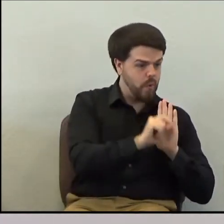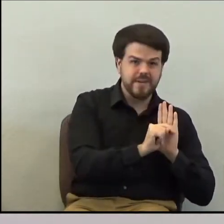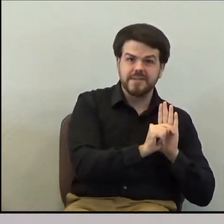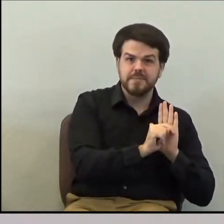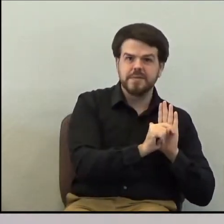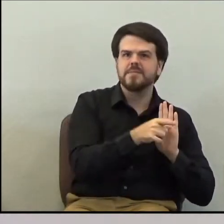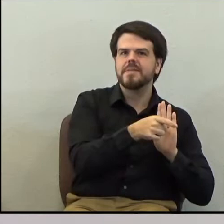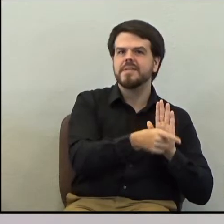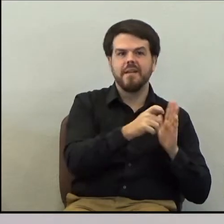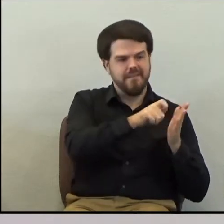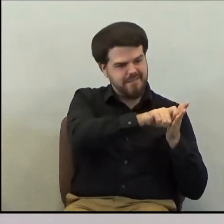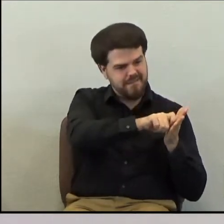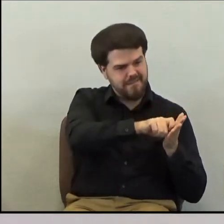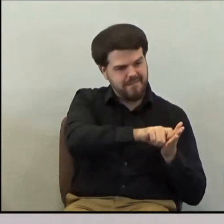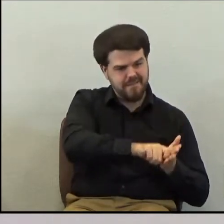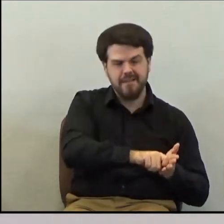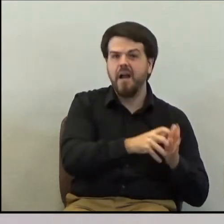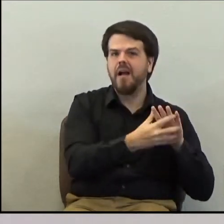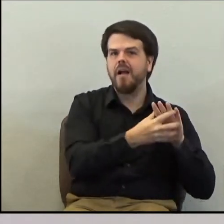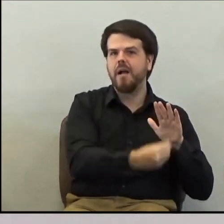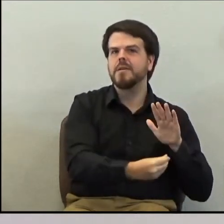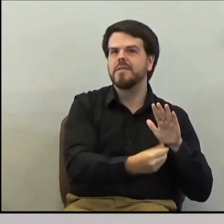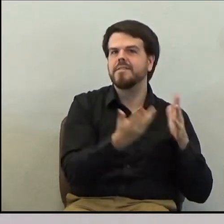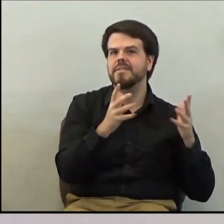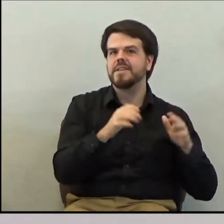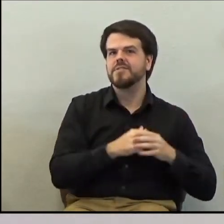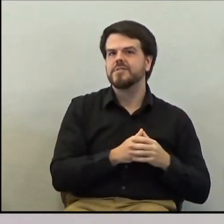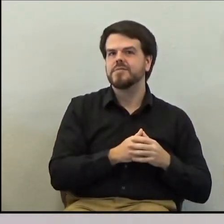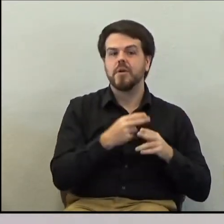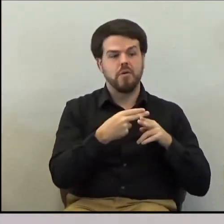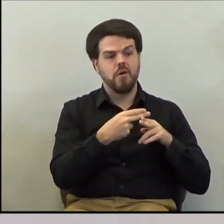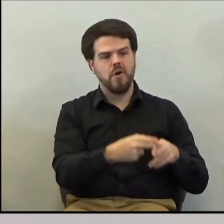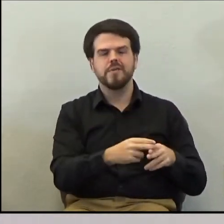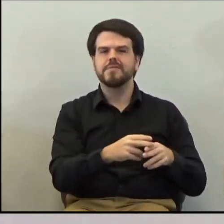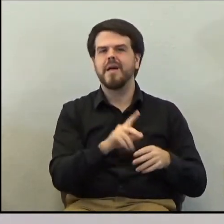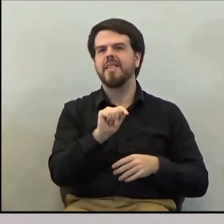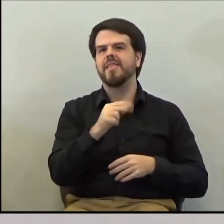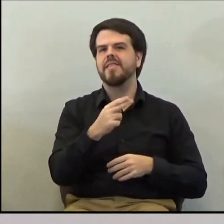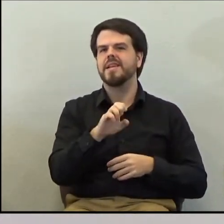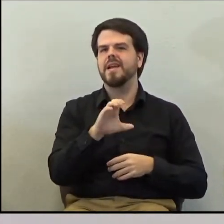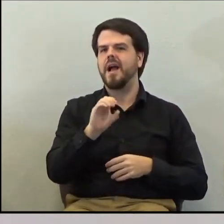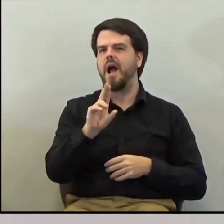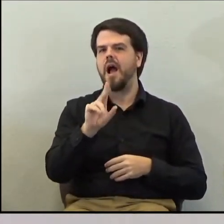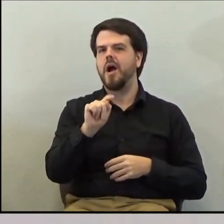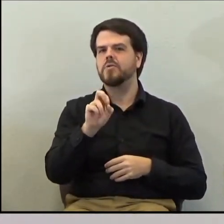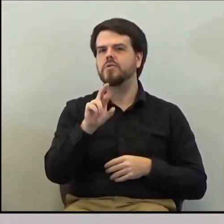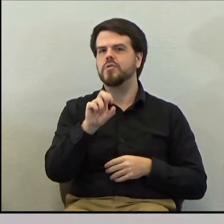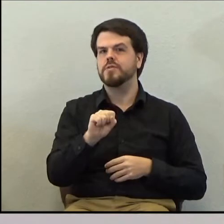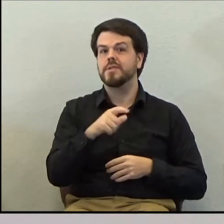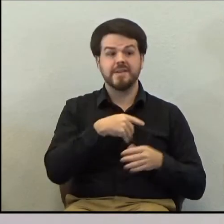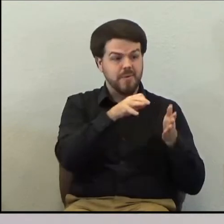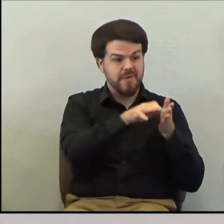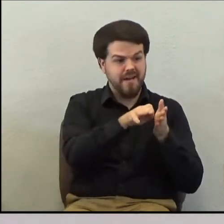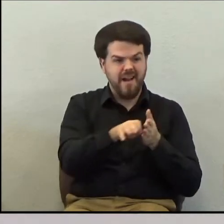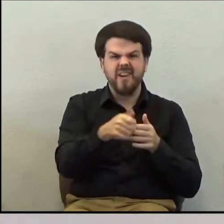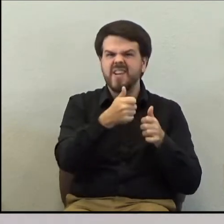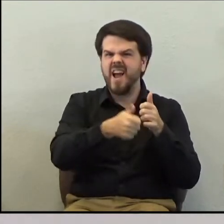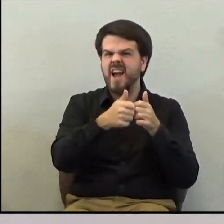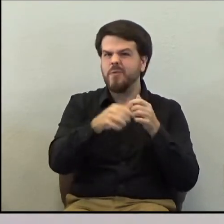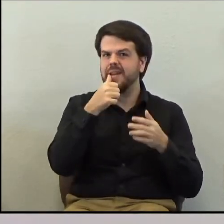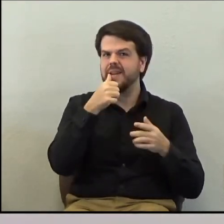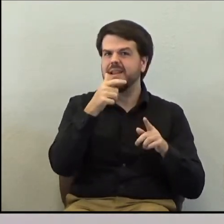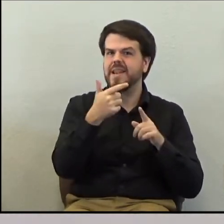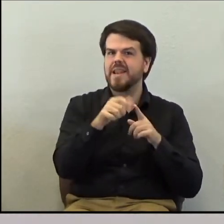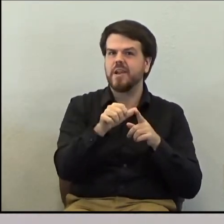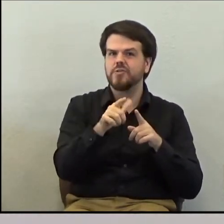hand. That's all they could do. They were called the counters because they would count each letter. They take the